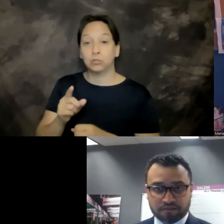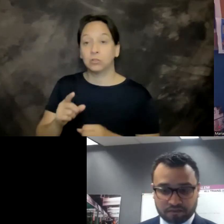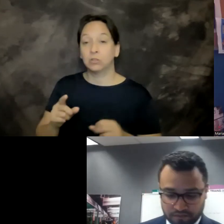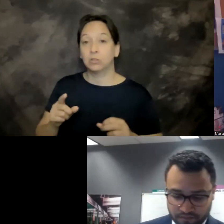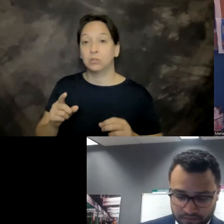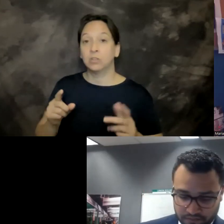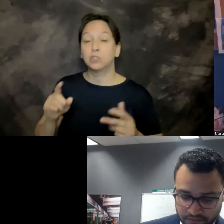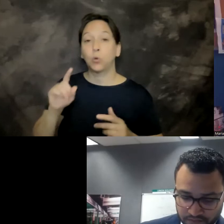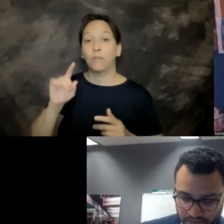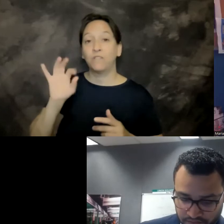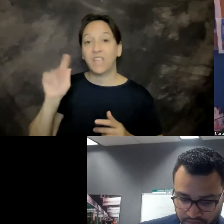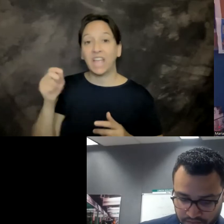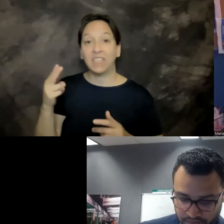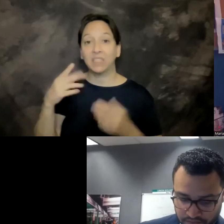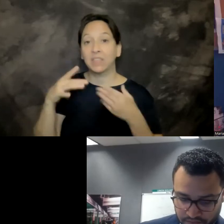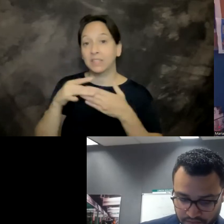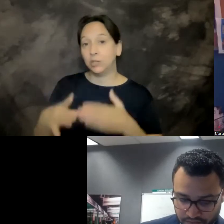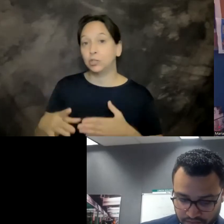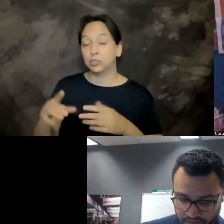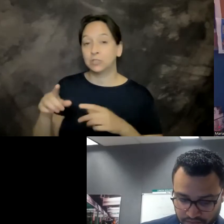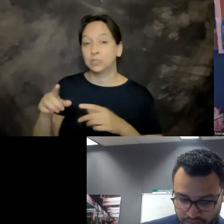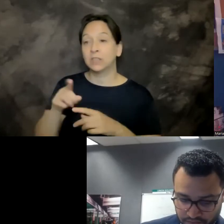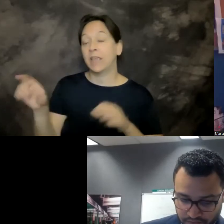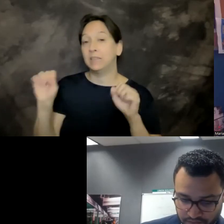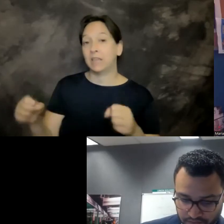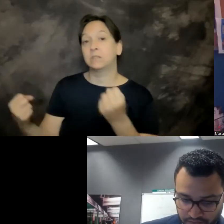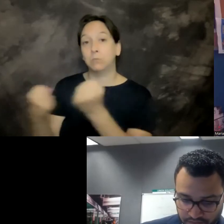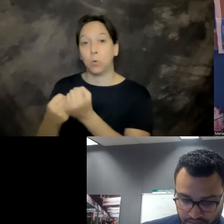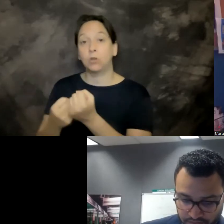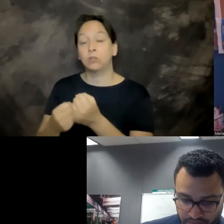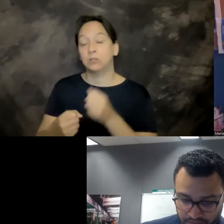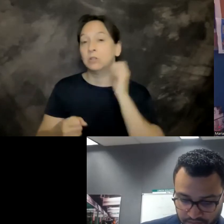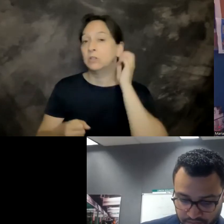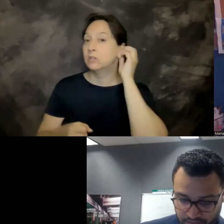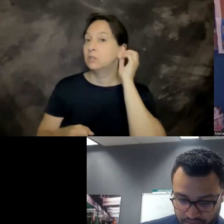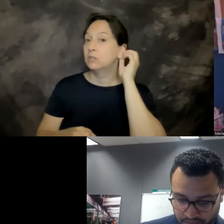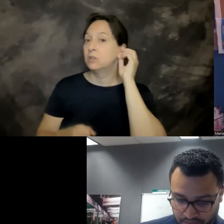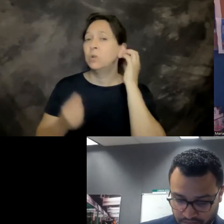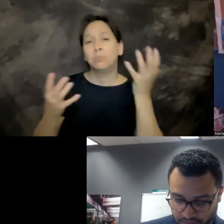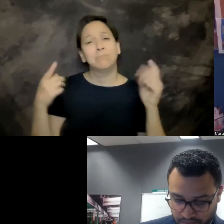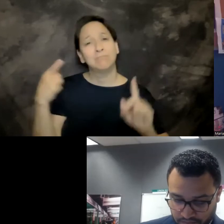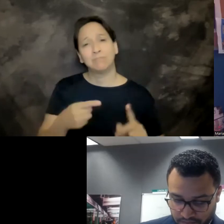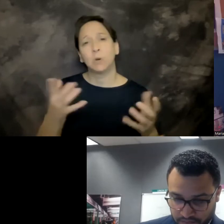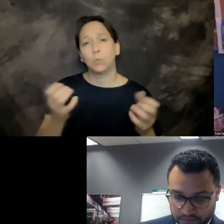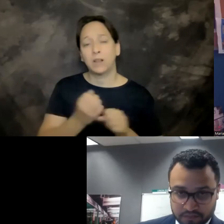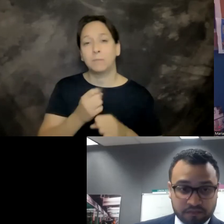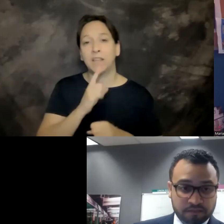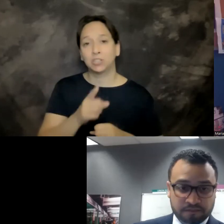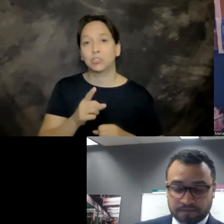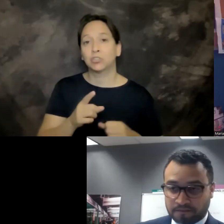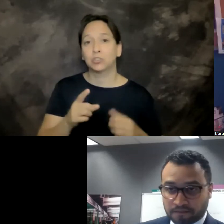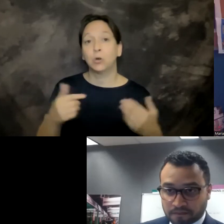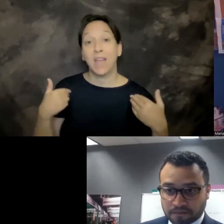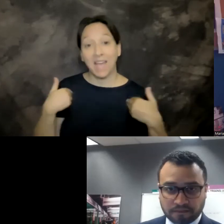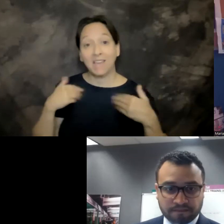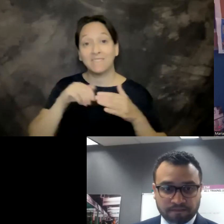leaders liaison, who can also support in that transaction. So we want to make sure that Will Dickerson actually has access